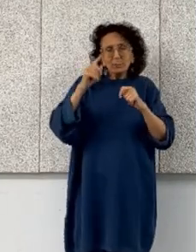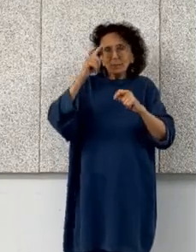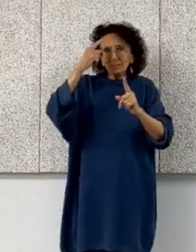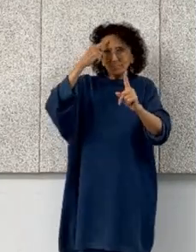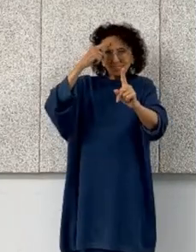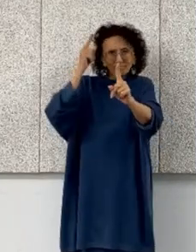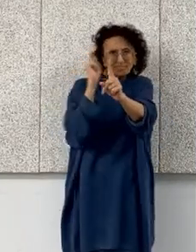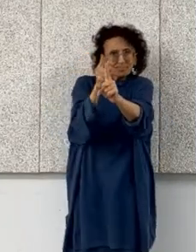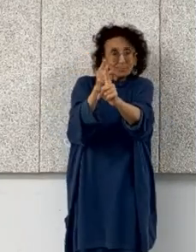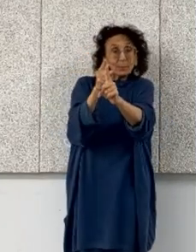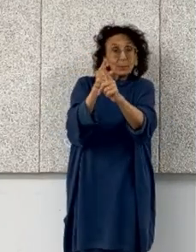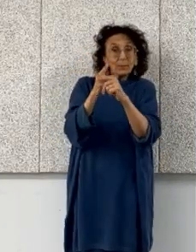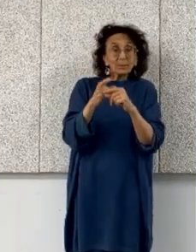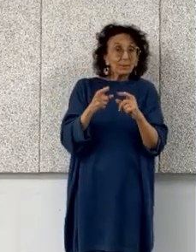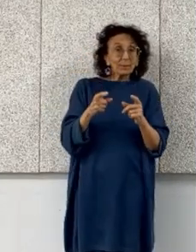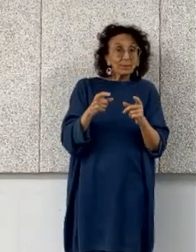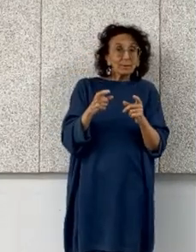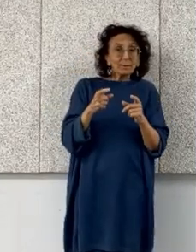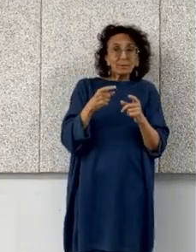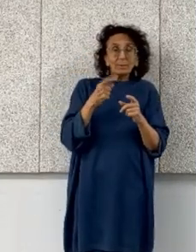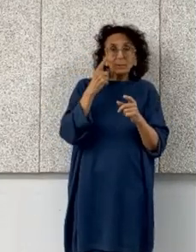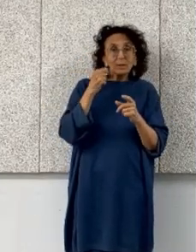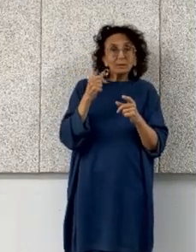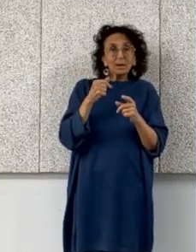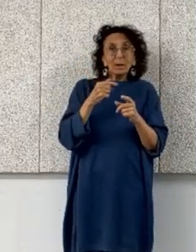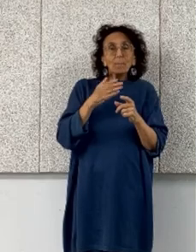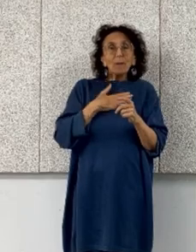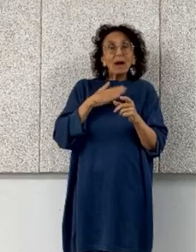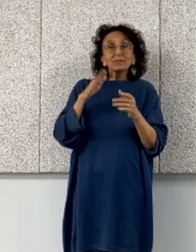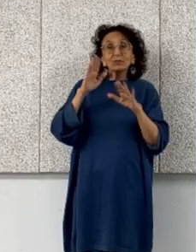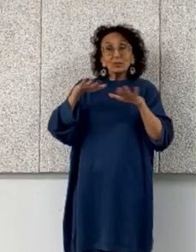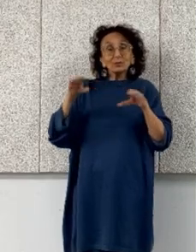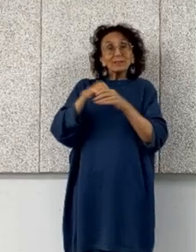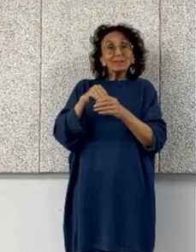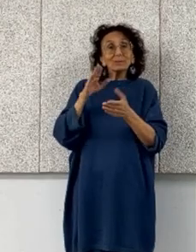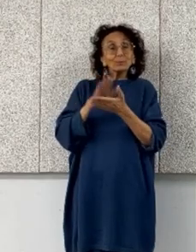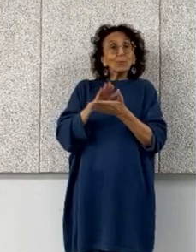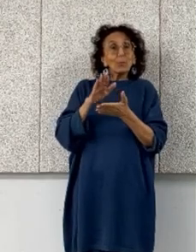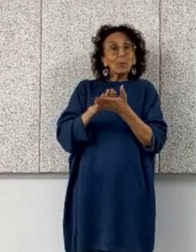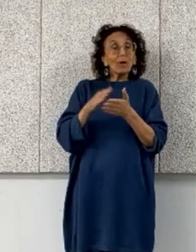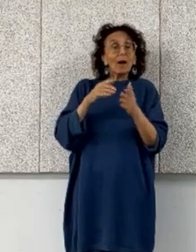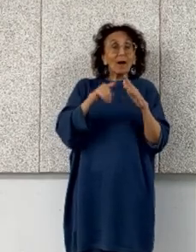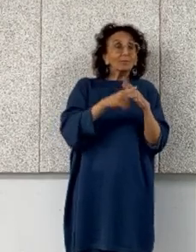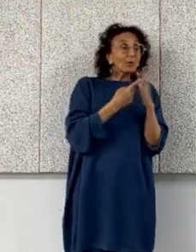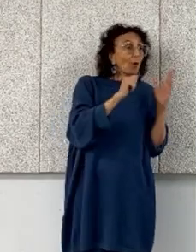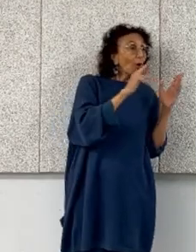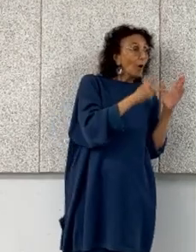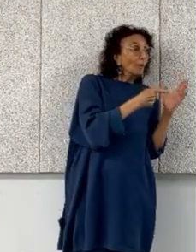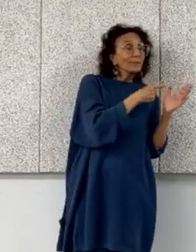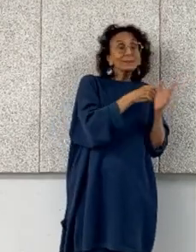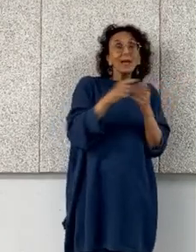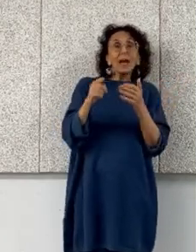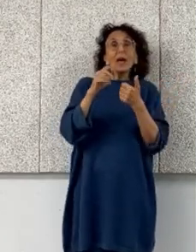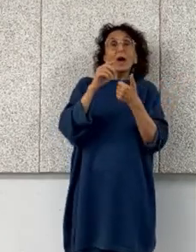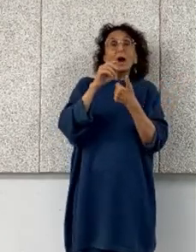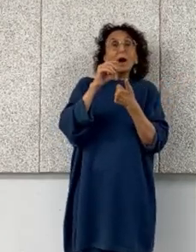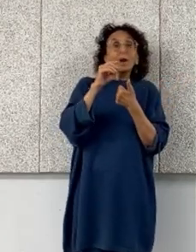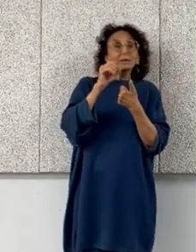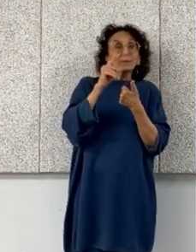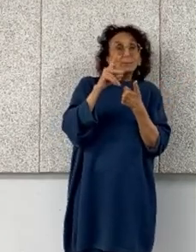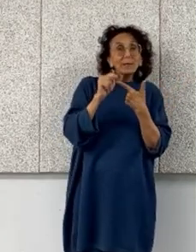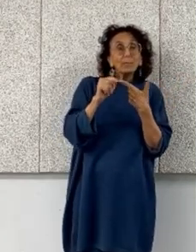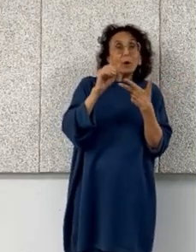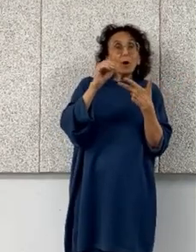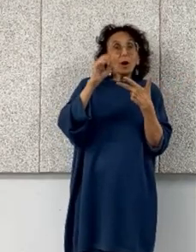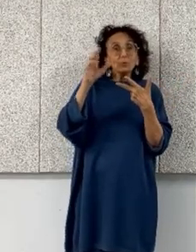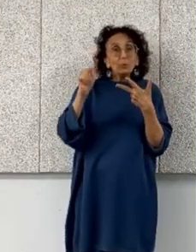about, you know, I hadn't been into either of my kids' classrooms until November. I started in August. Mm-hmm. And that came with, you